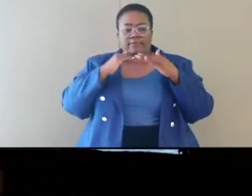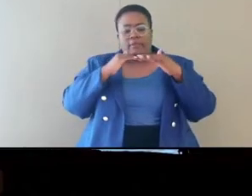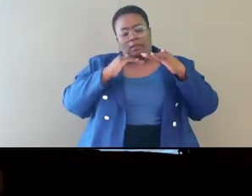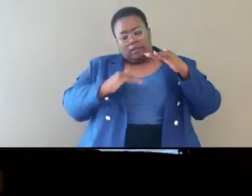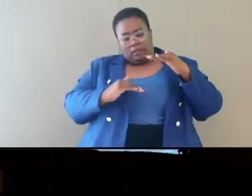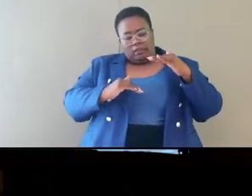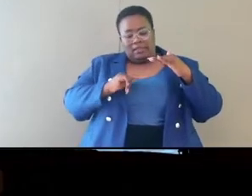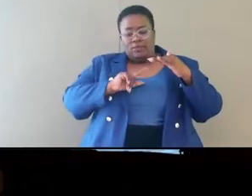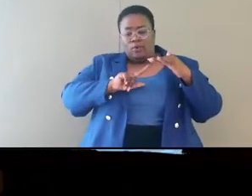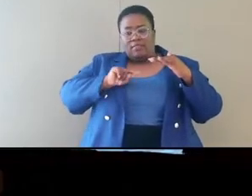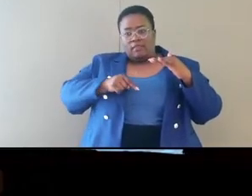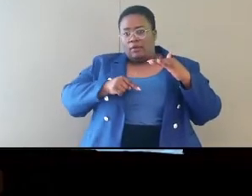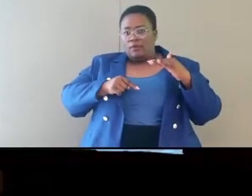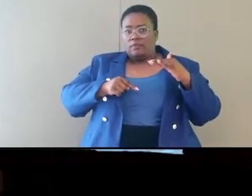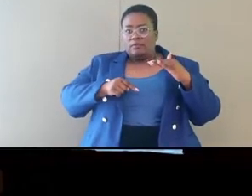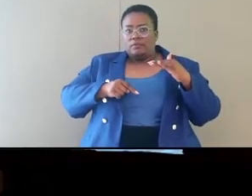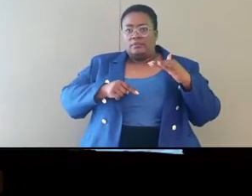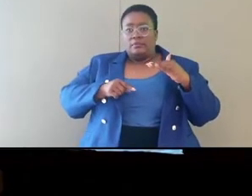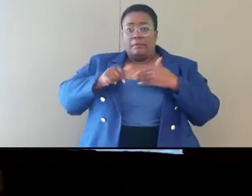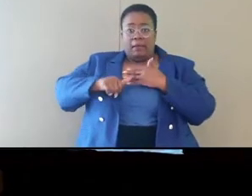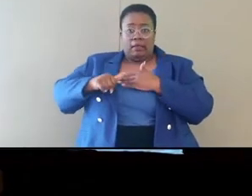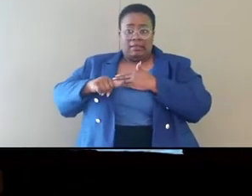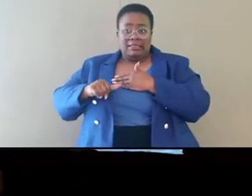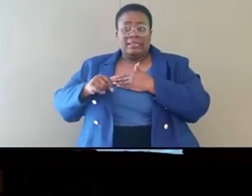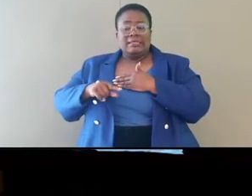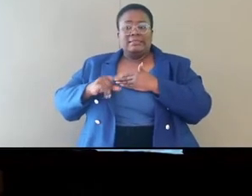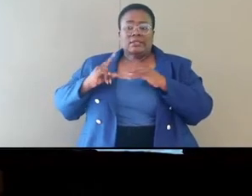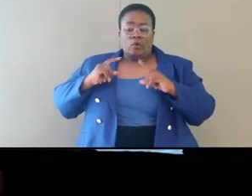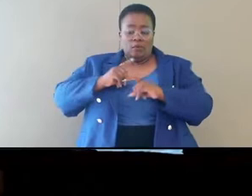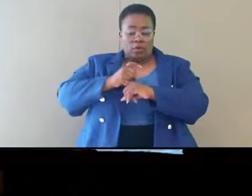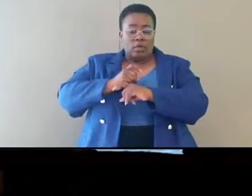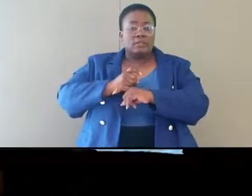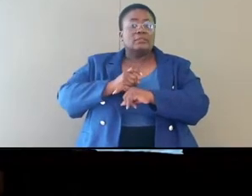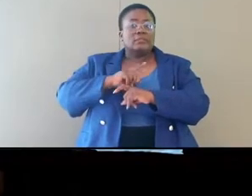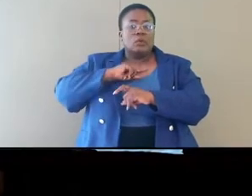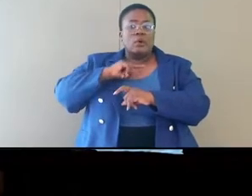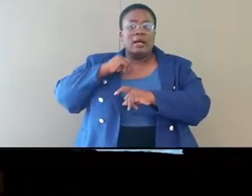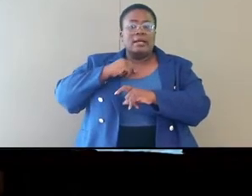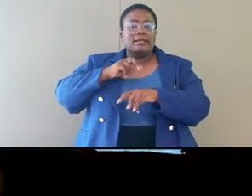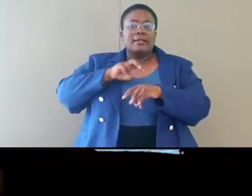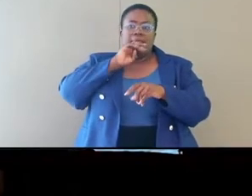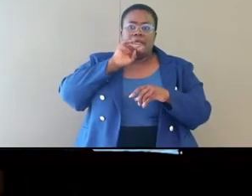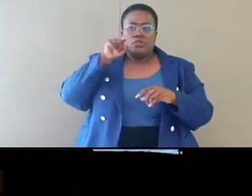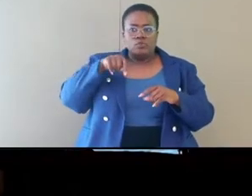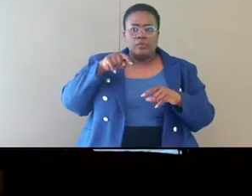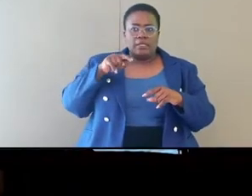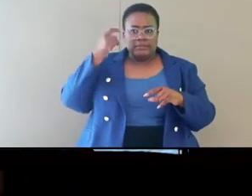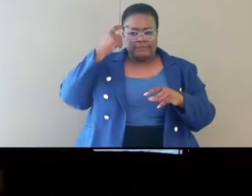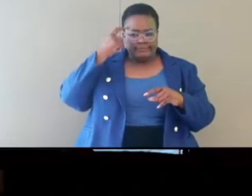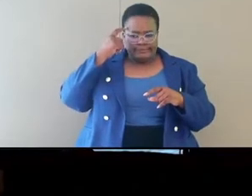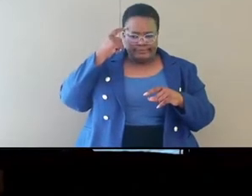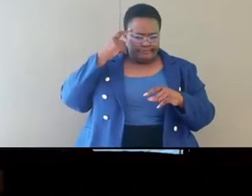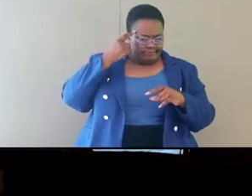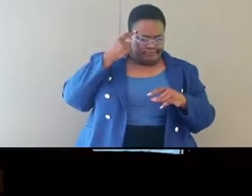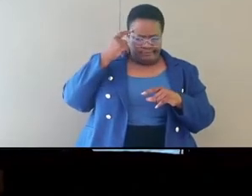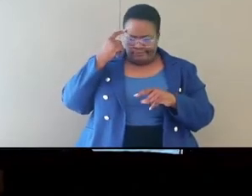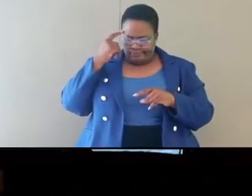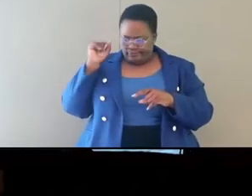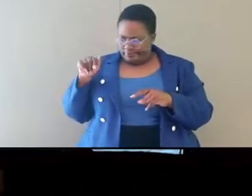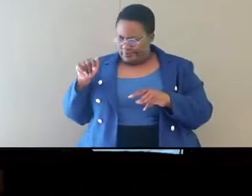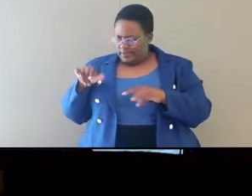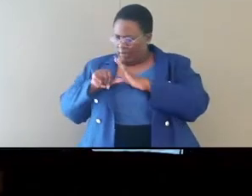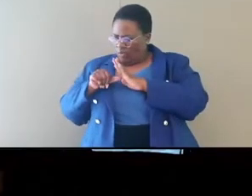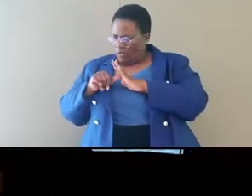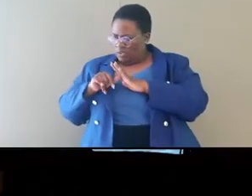1,000 rand a month, is a bit more complicated because it requires sacrifices. You've got to sacrifice some essentials in order to